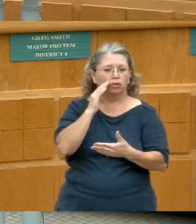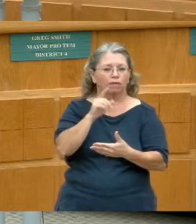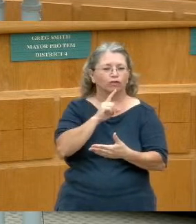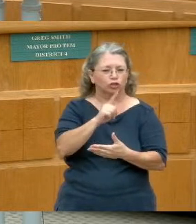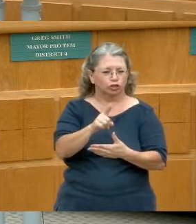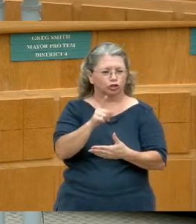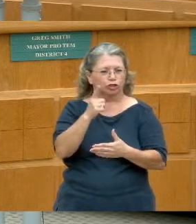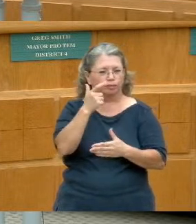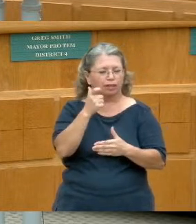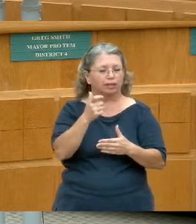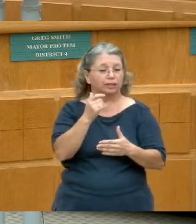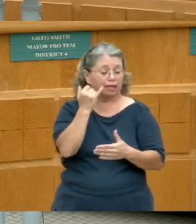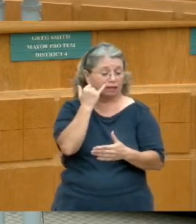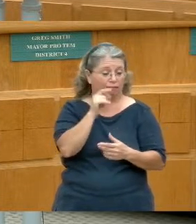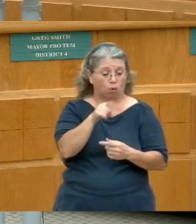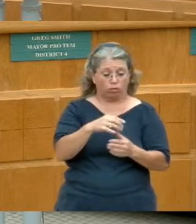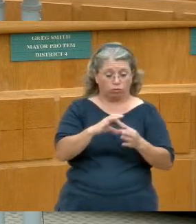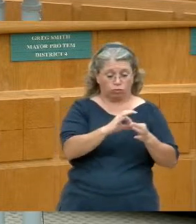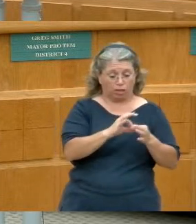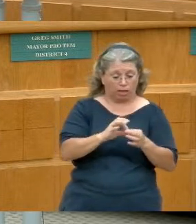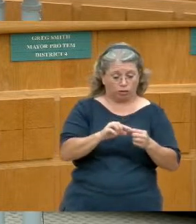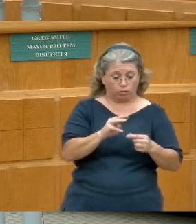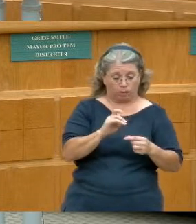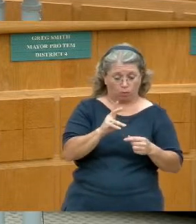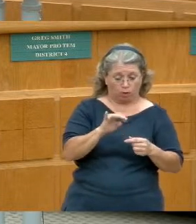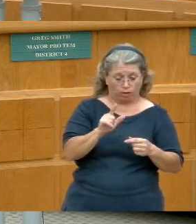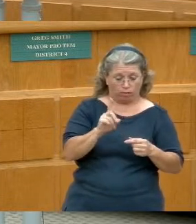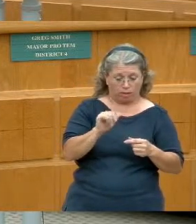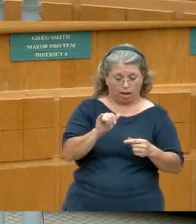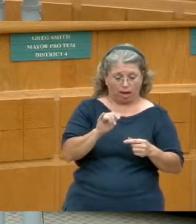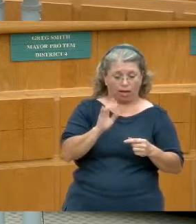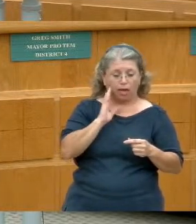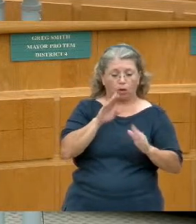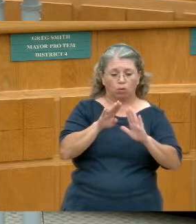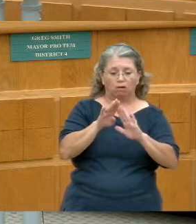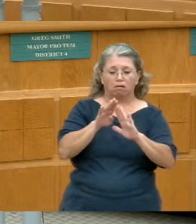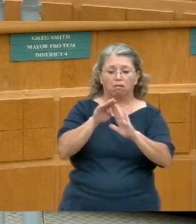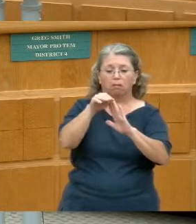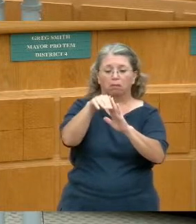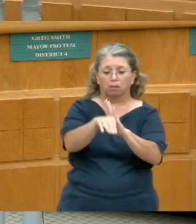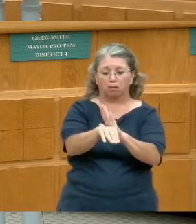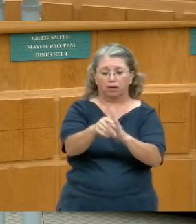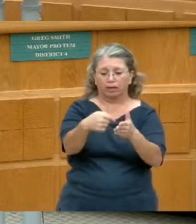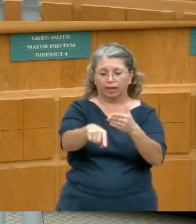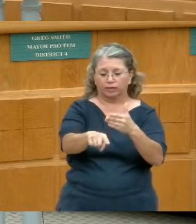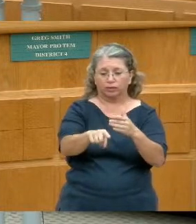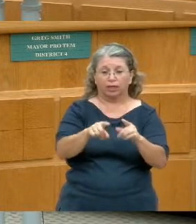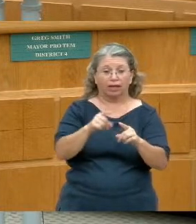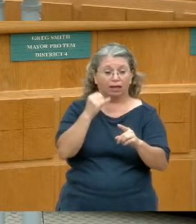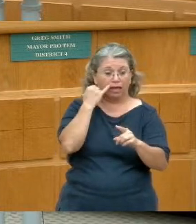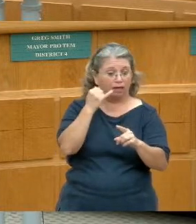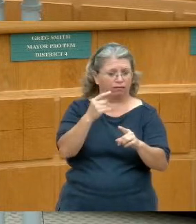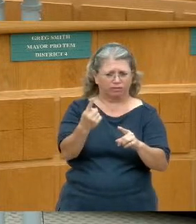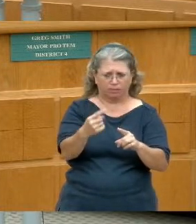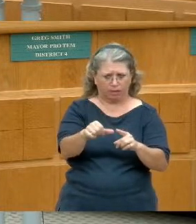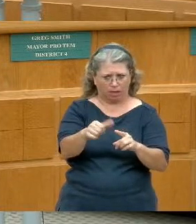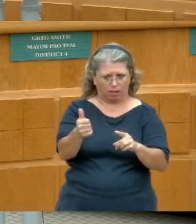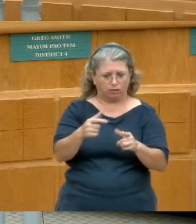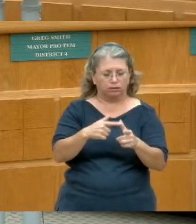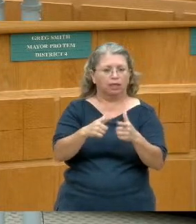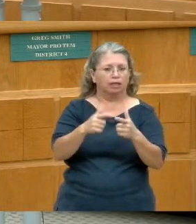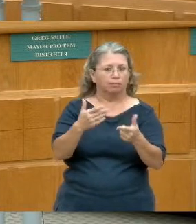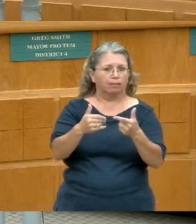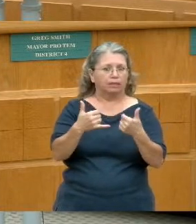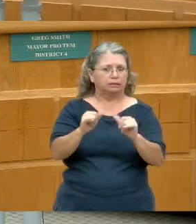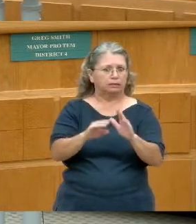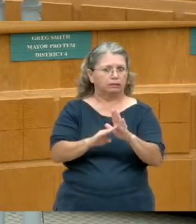down. If it was something else, maybe it'll keep going up, or there could be a kind of a butterfly effect from that initial Memorial Day